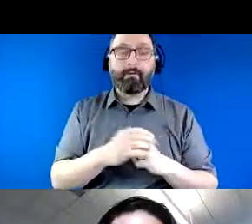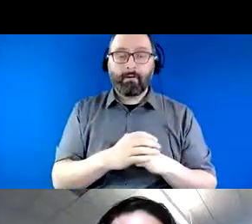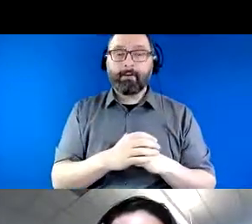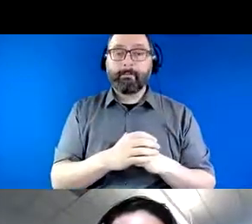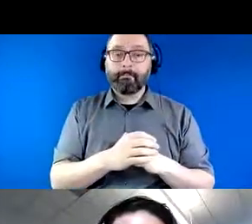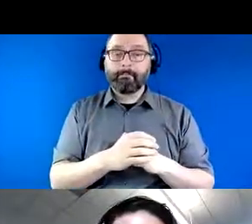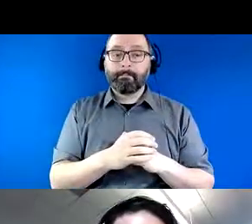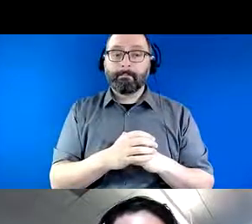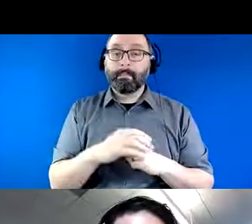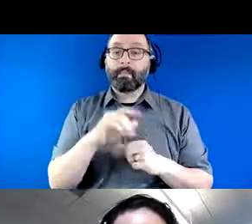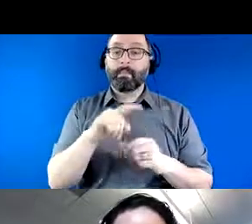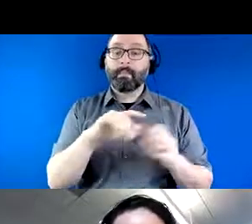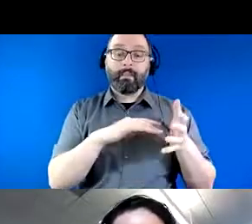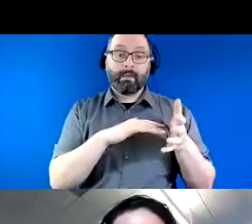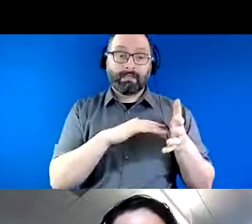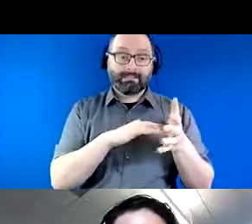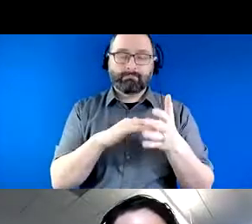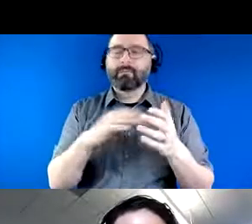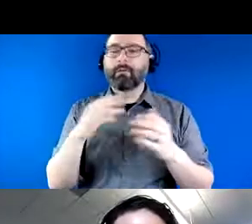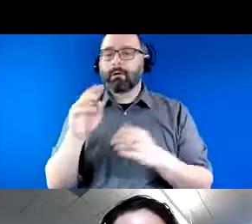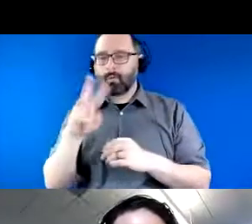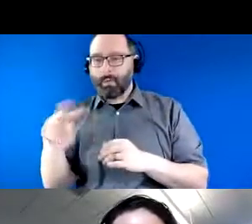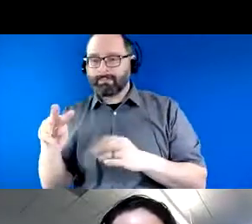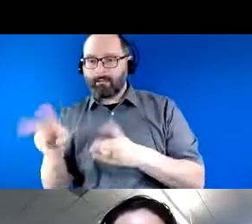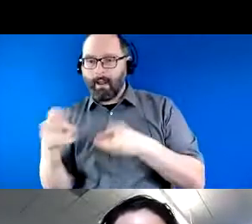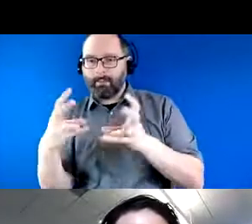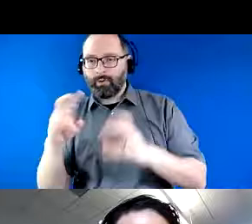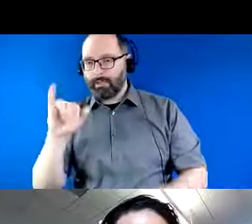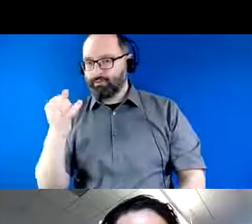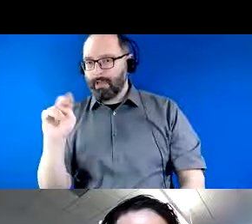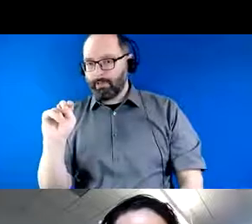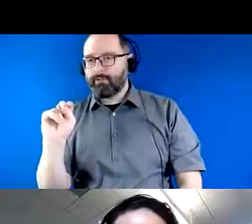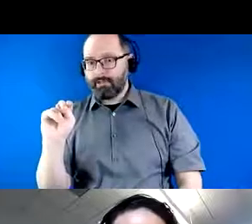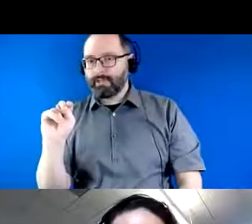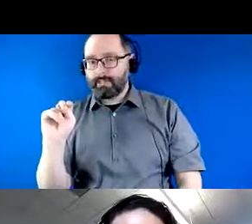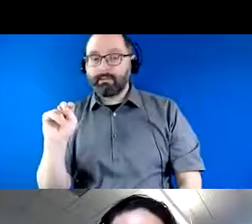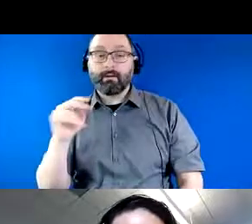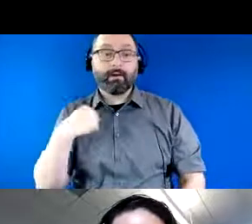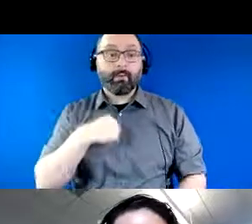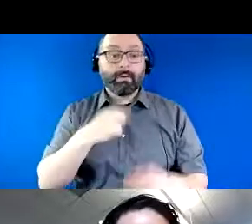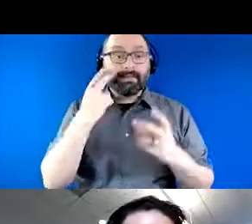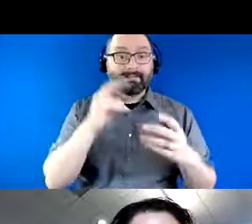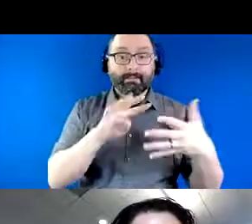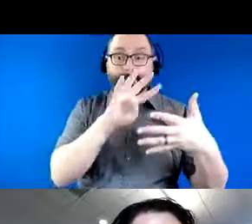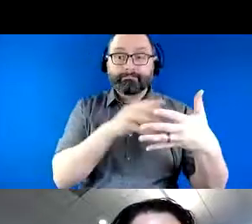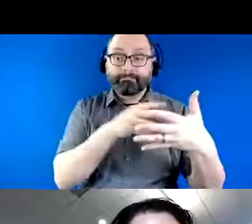When the study was, or the website was deployed in January, we can see here how